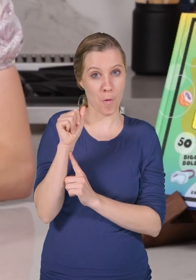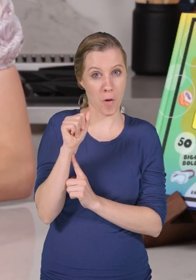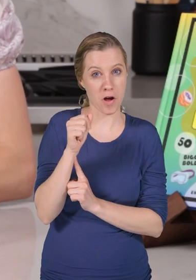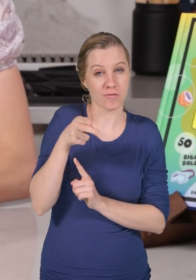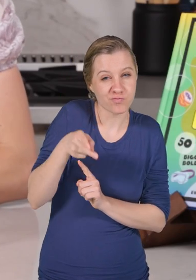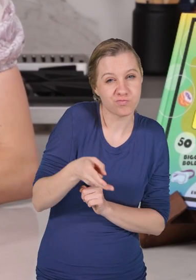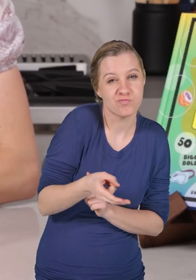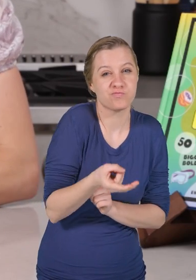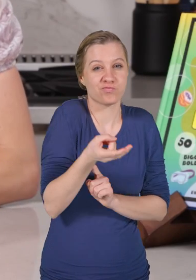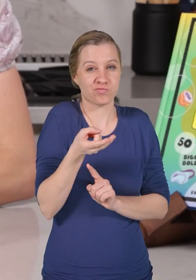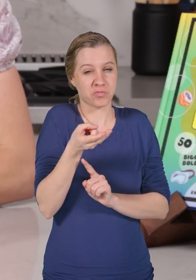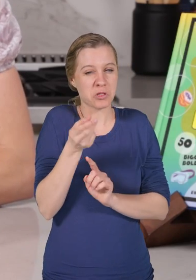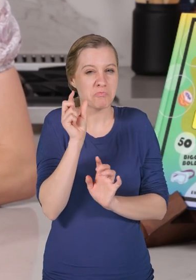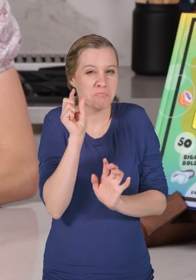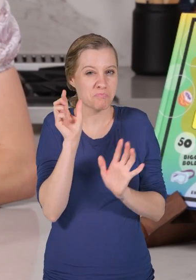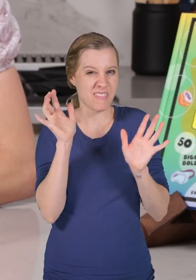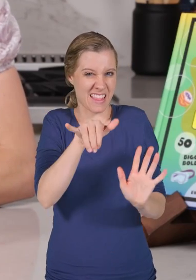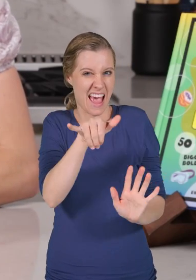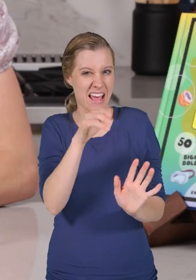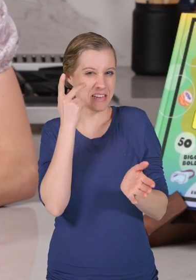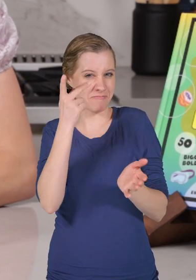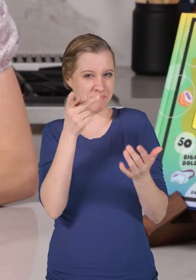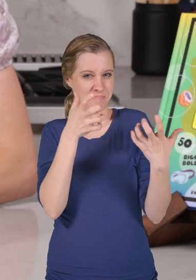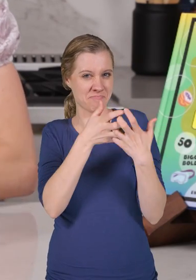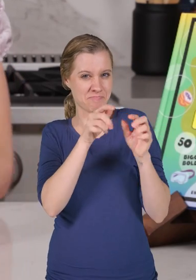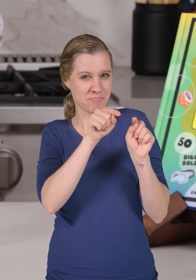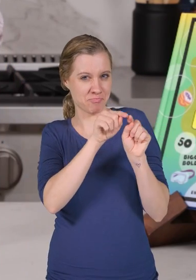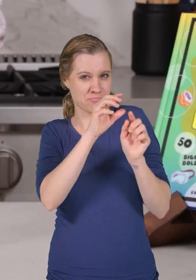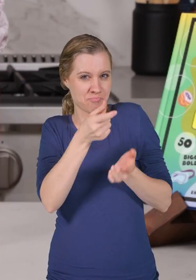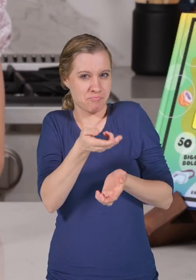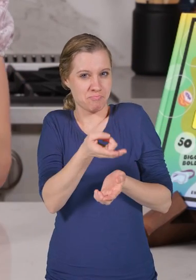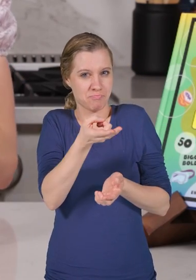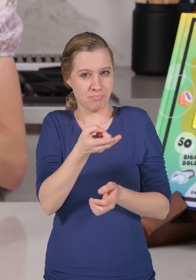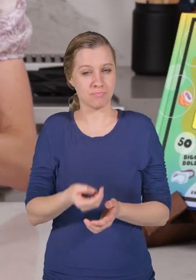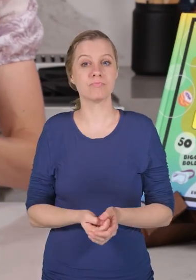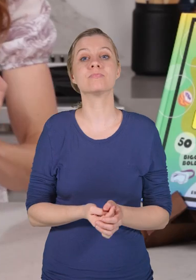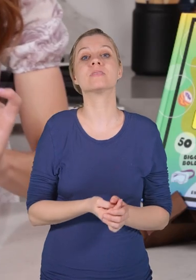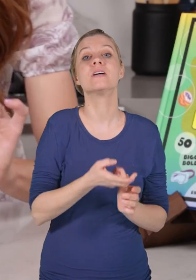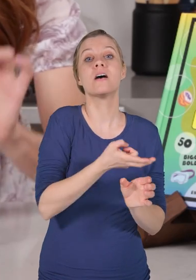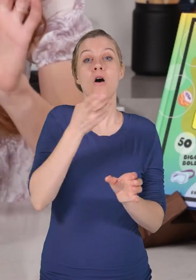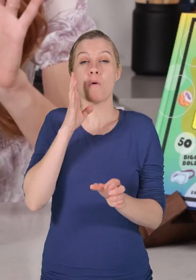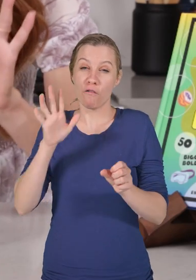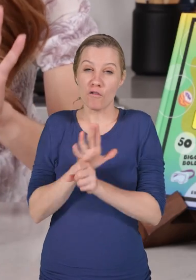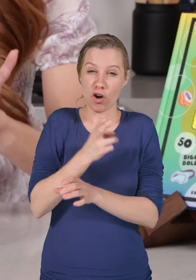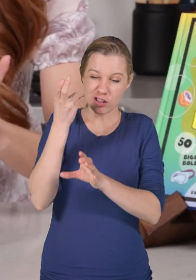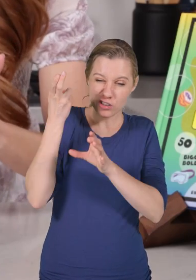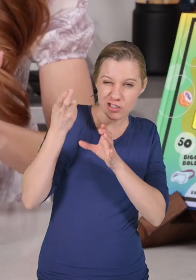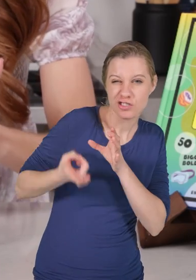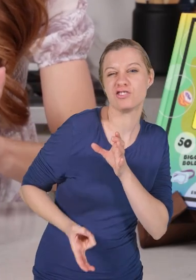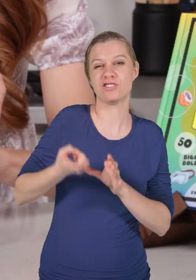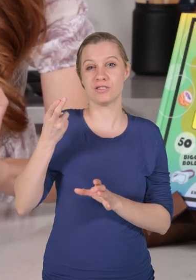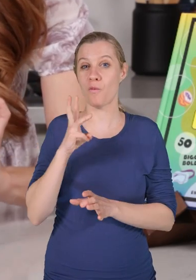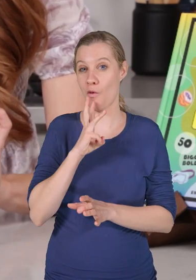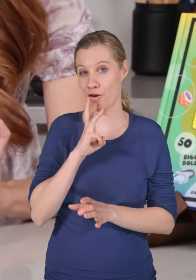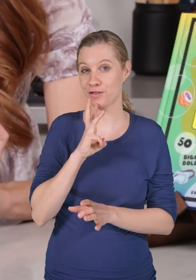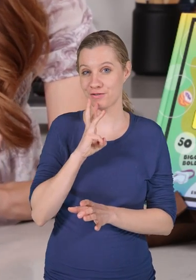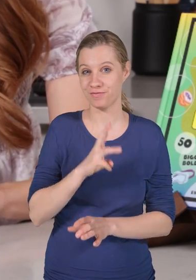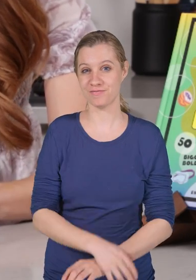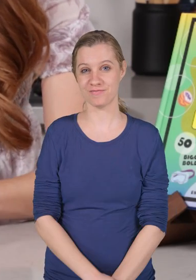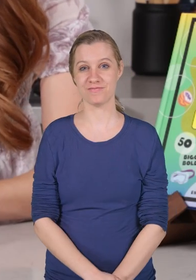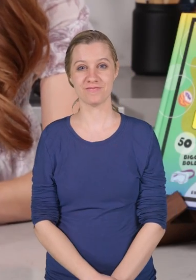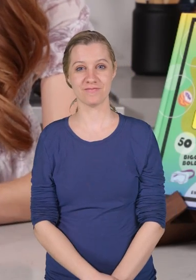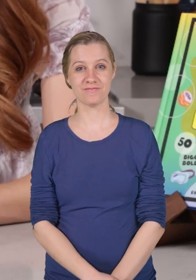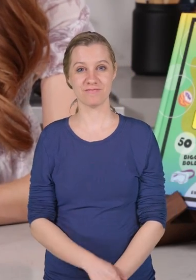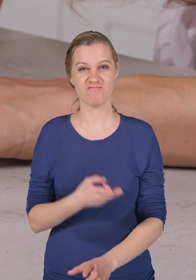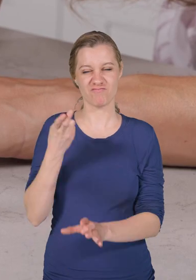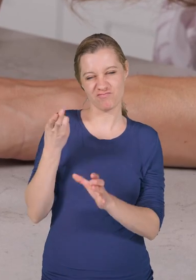amount of cocoa in one of your spoons, just about that much. And we are going to completely submerge this in our